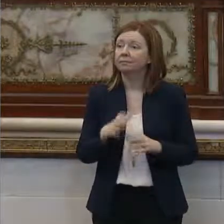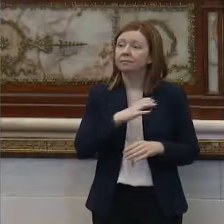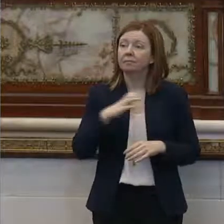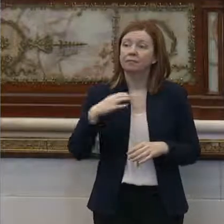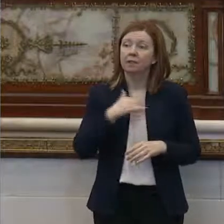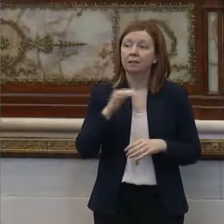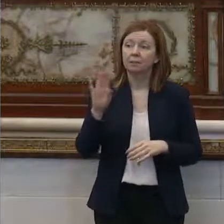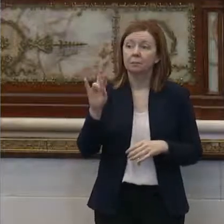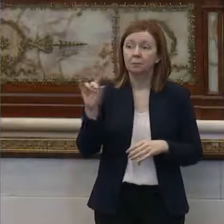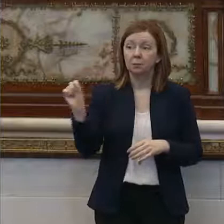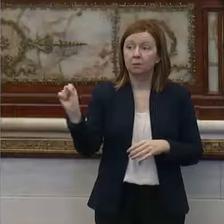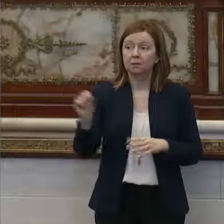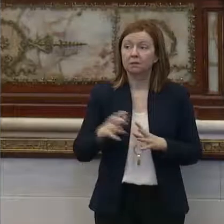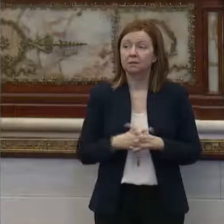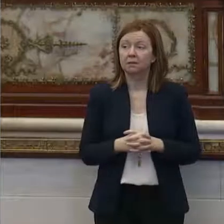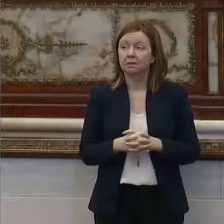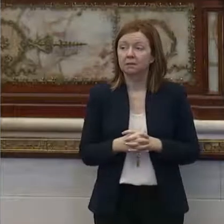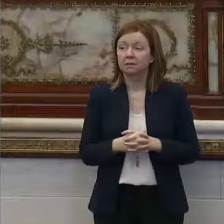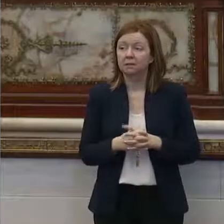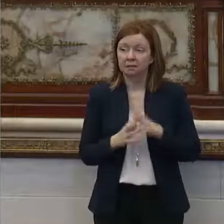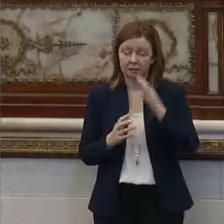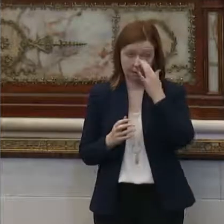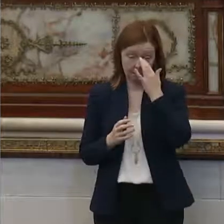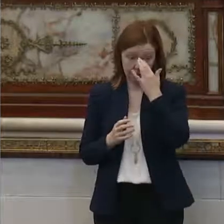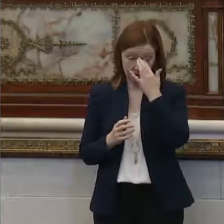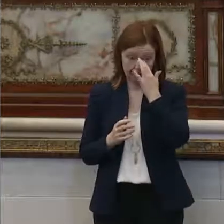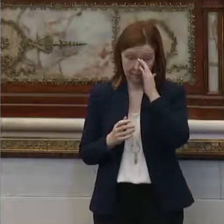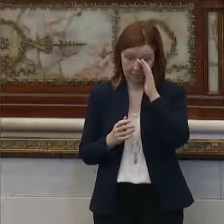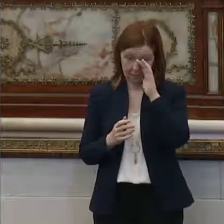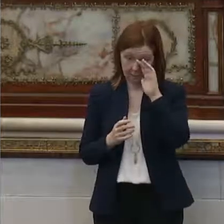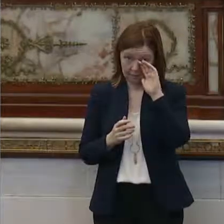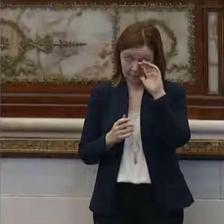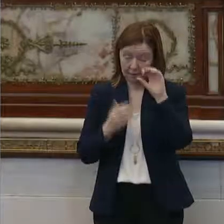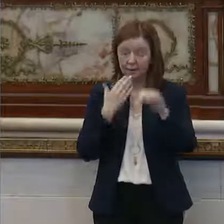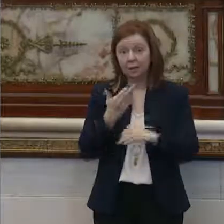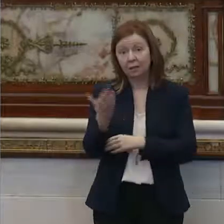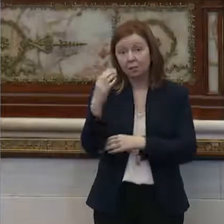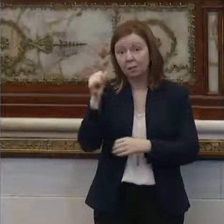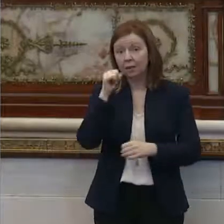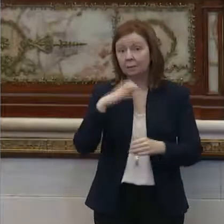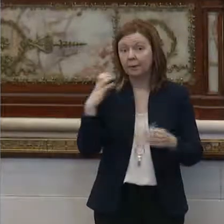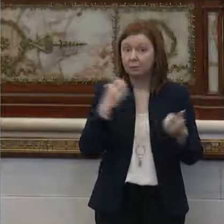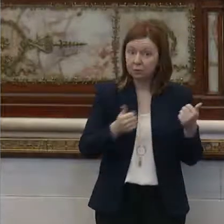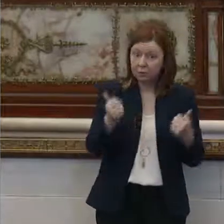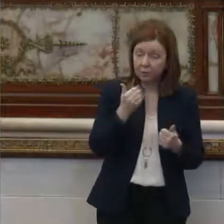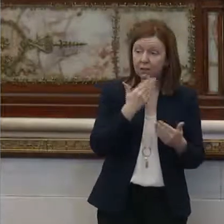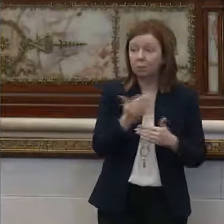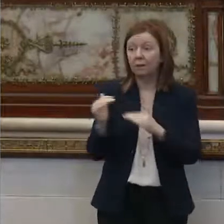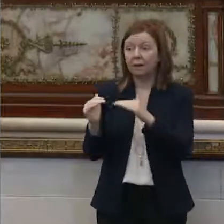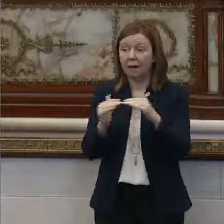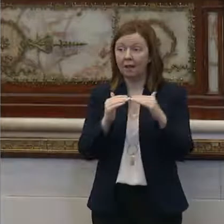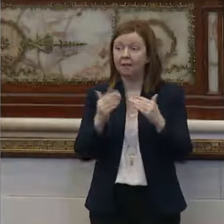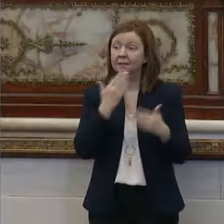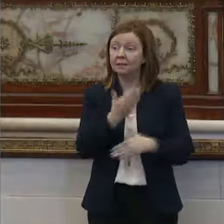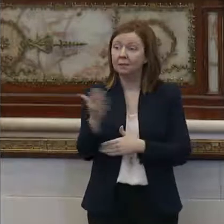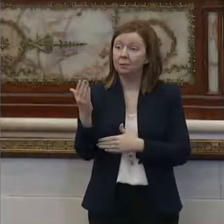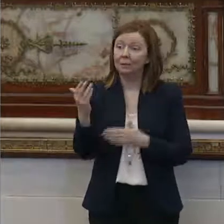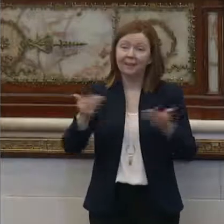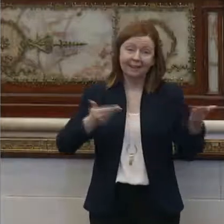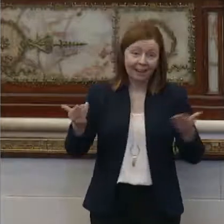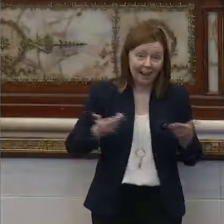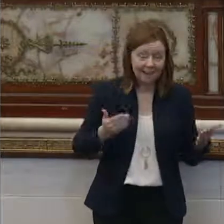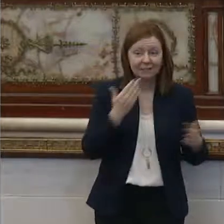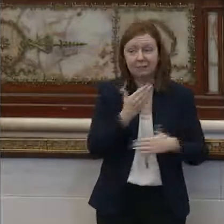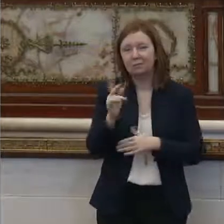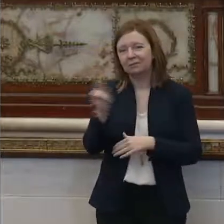Councilmember Brooks. Good morning, Madam Chair. Good morning, colleagues. Good morning, guests. Good